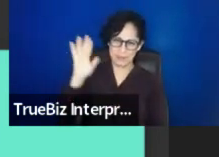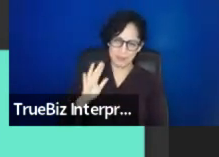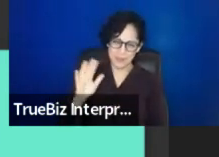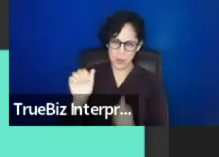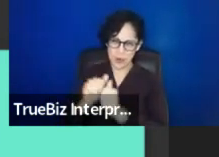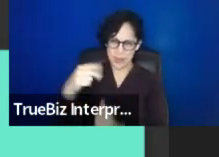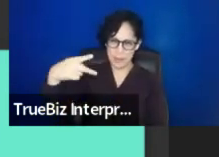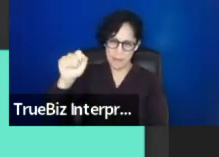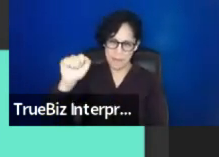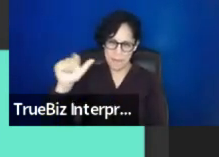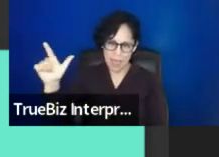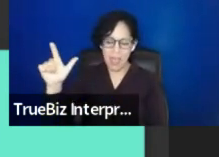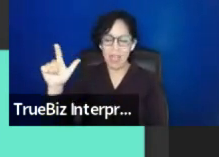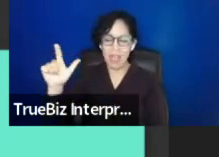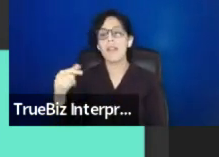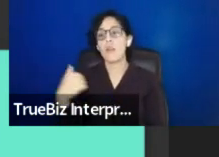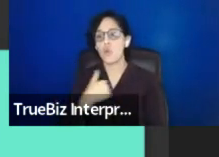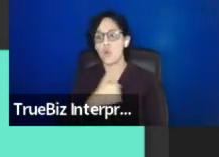was this